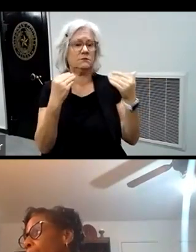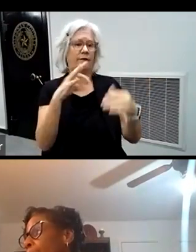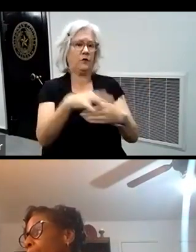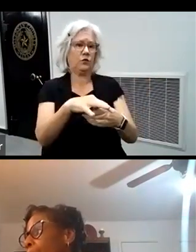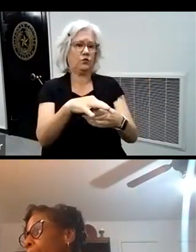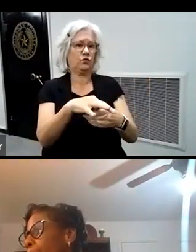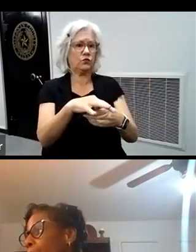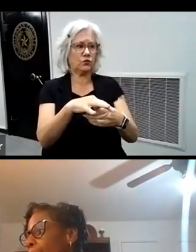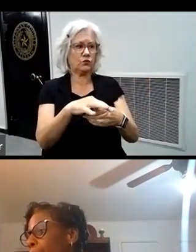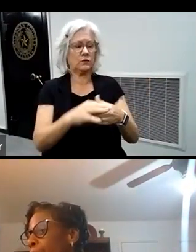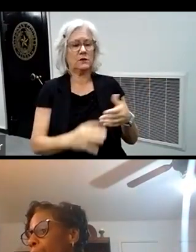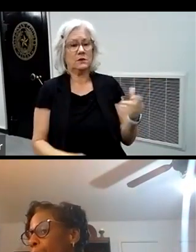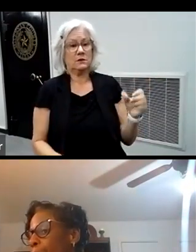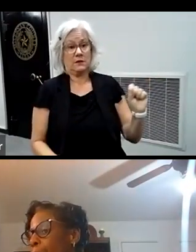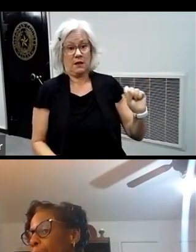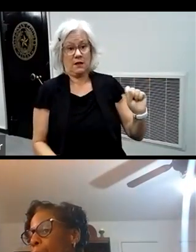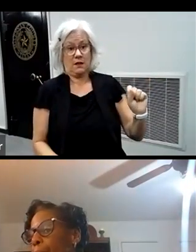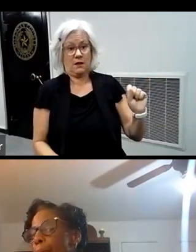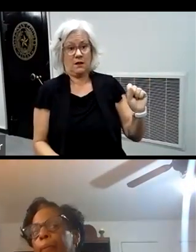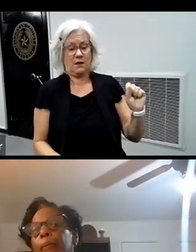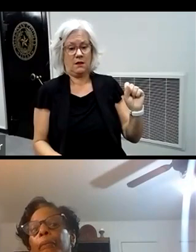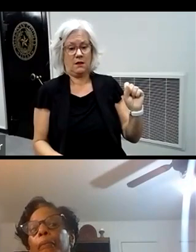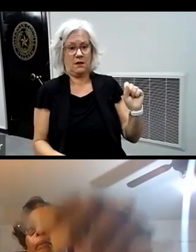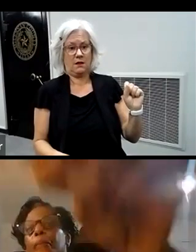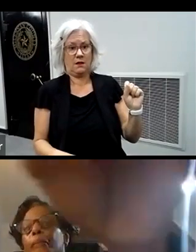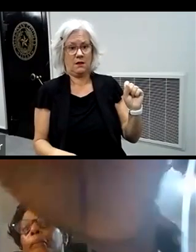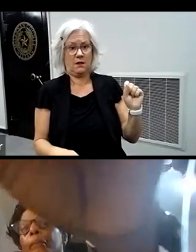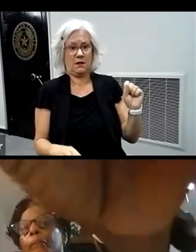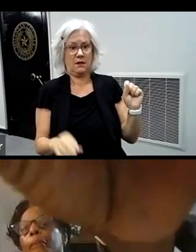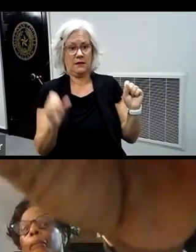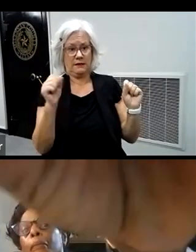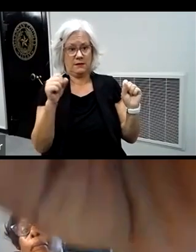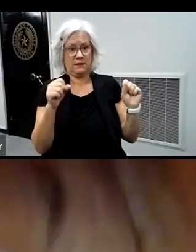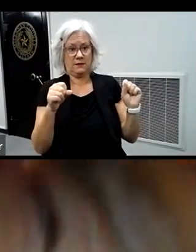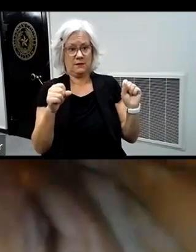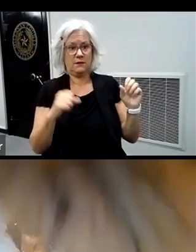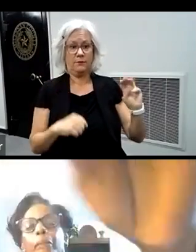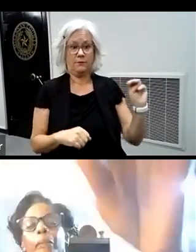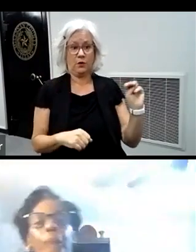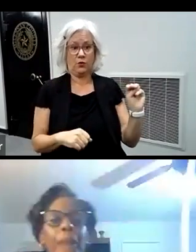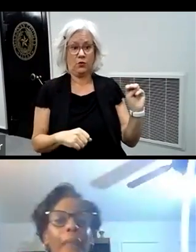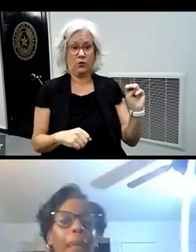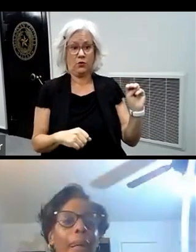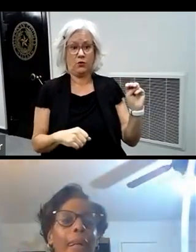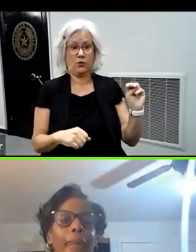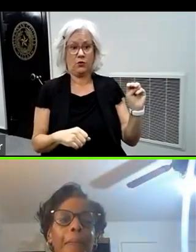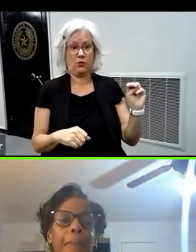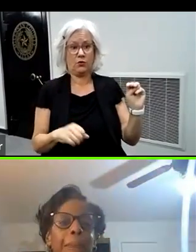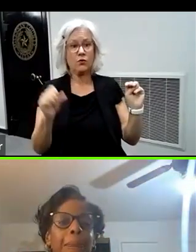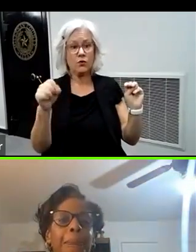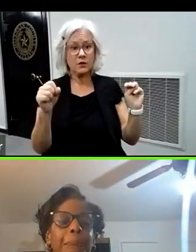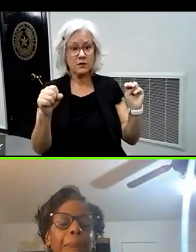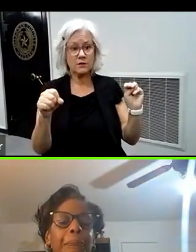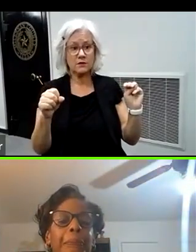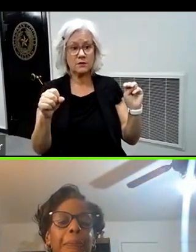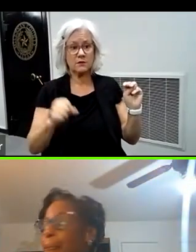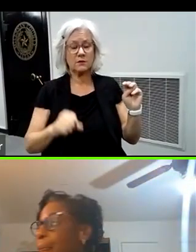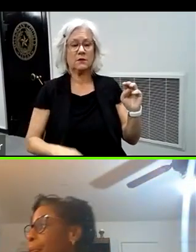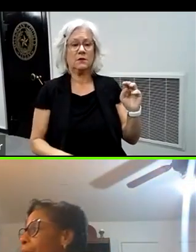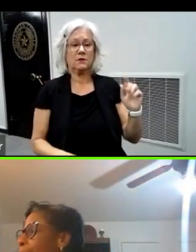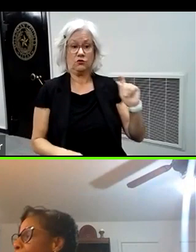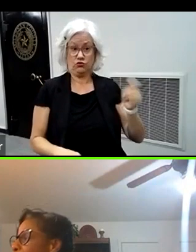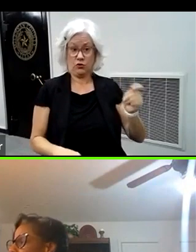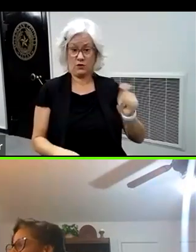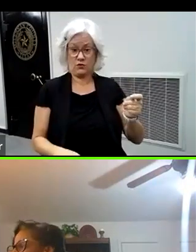call for a vote. Commissioner Snell, Aye. Commissioner Miller, Aye. Judge